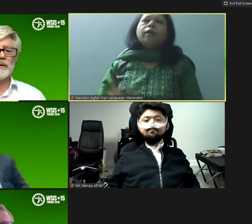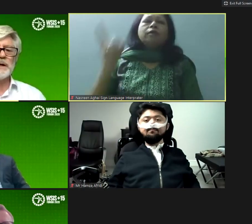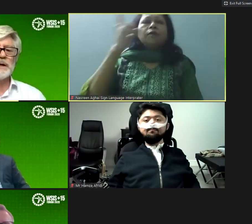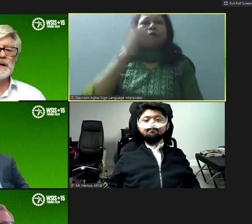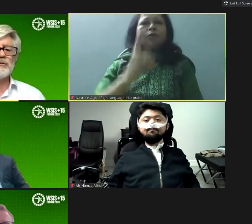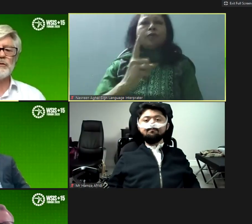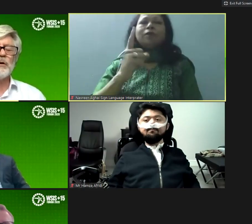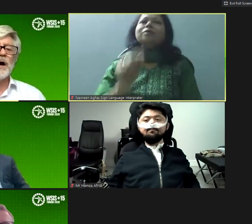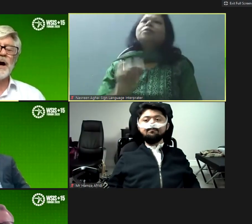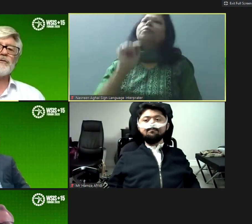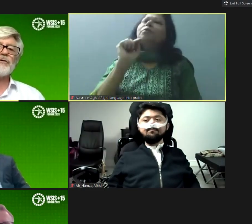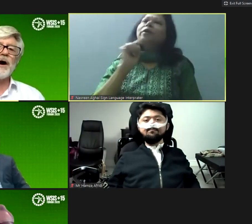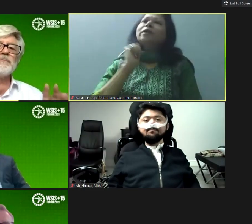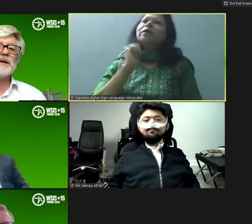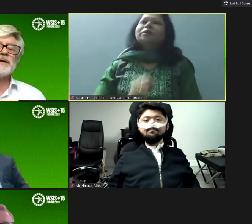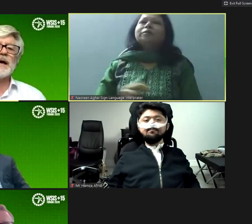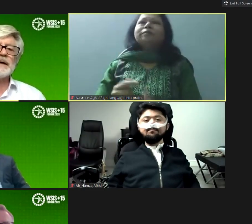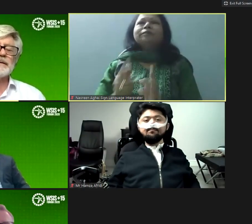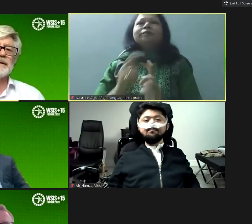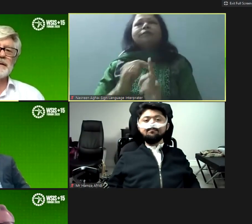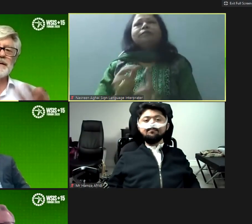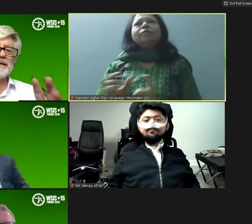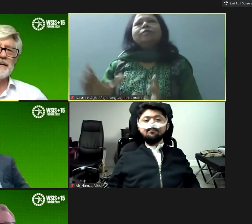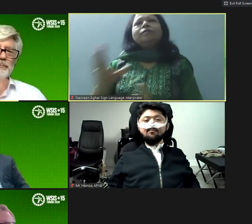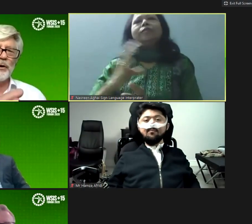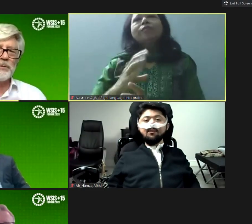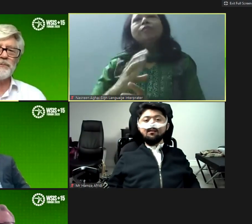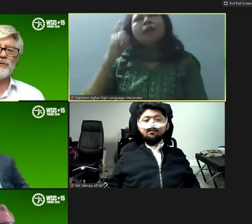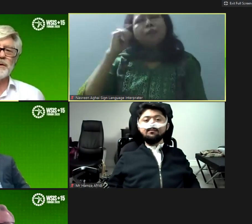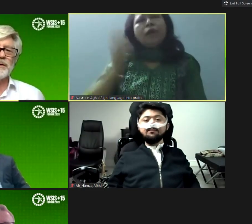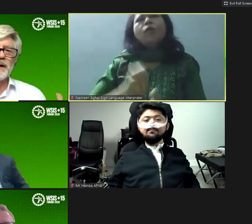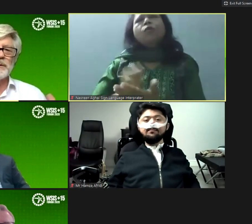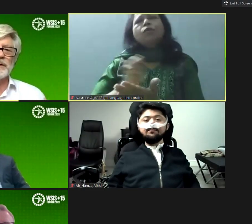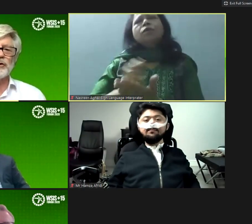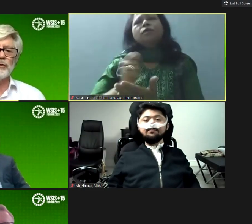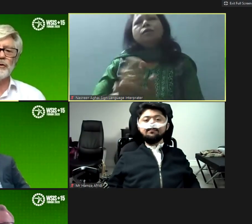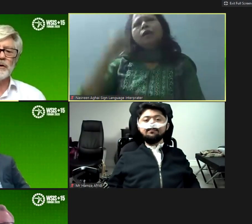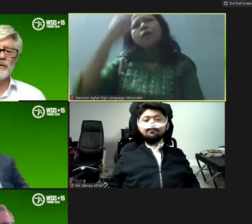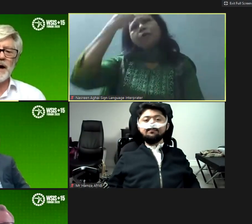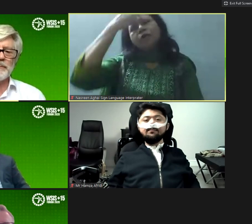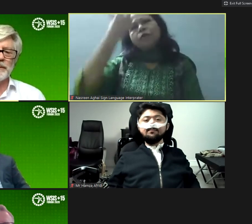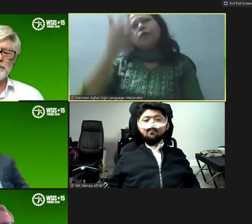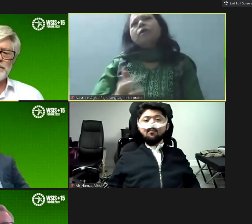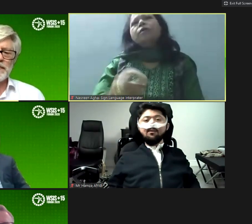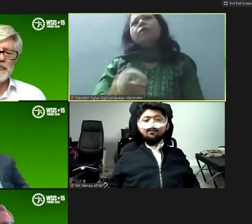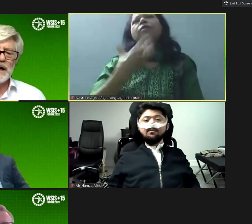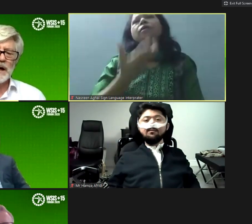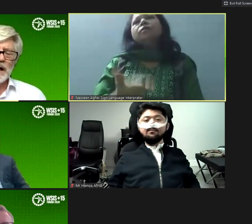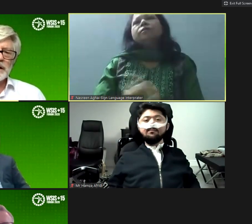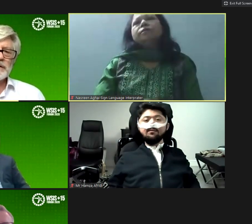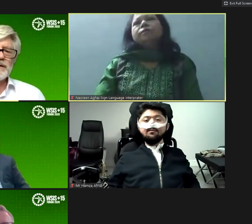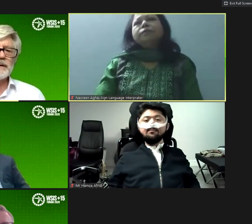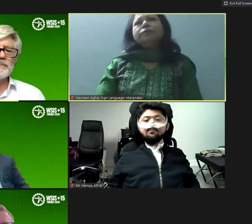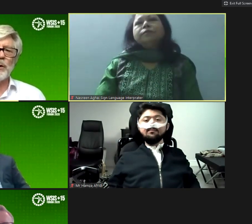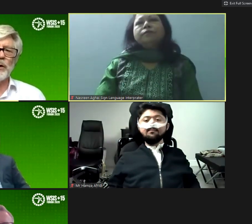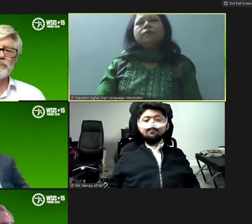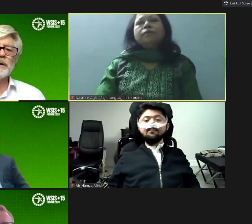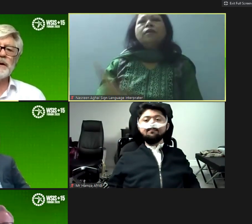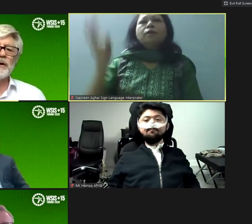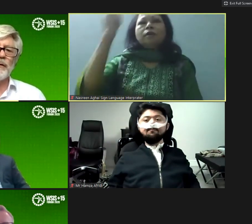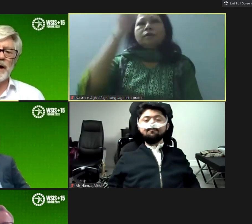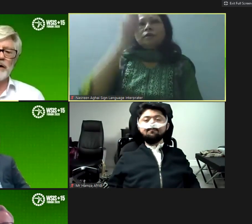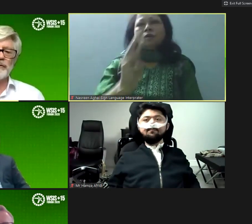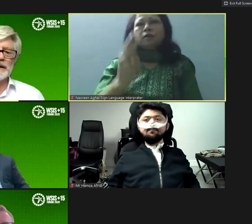I'd make, that we need to try and mitigate the problems to enable the good to happen. The second